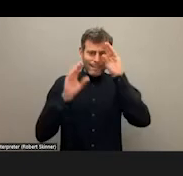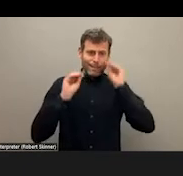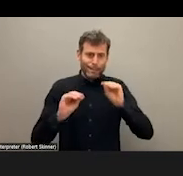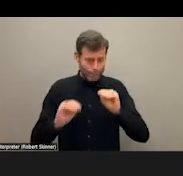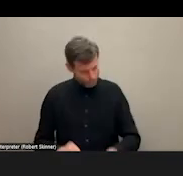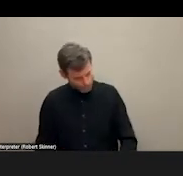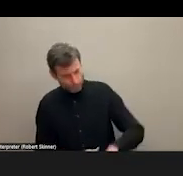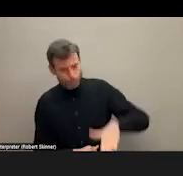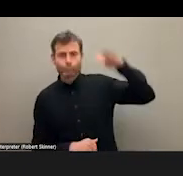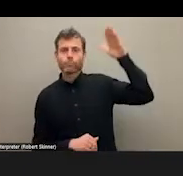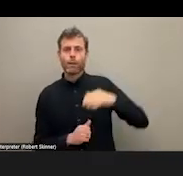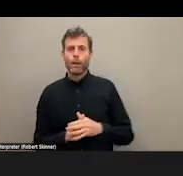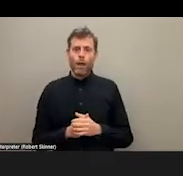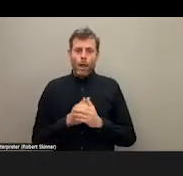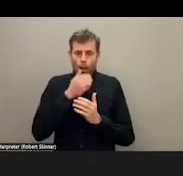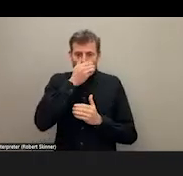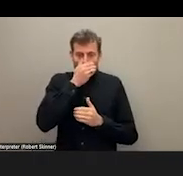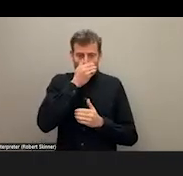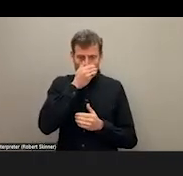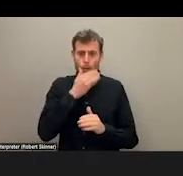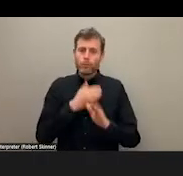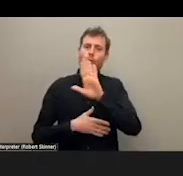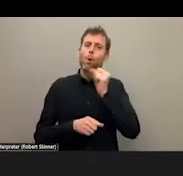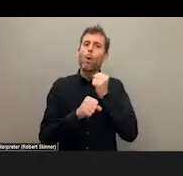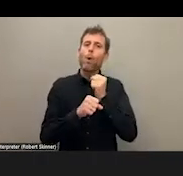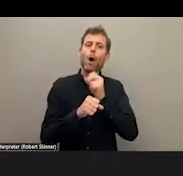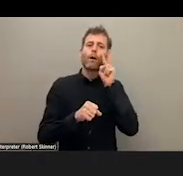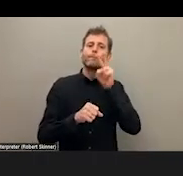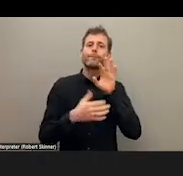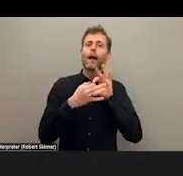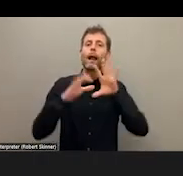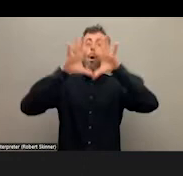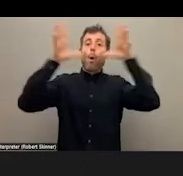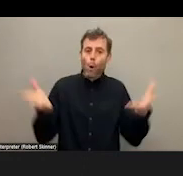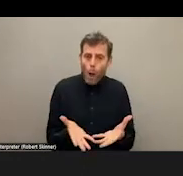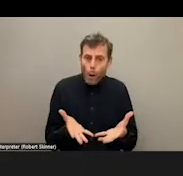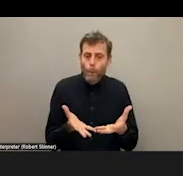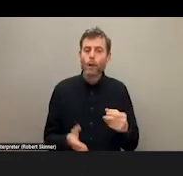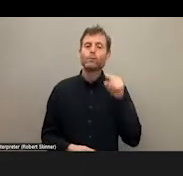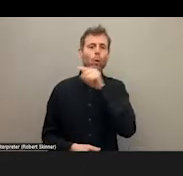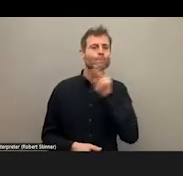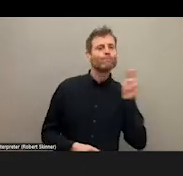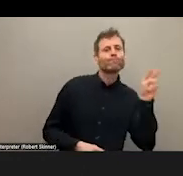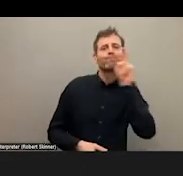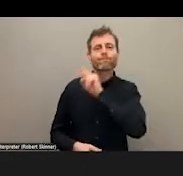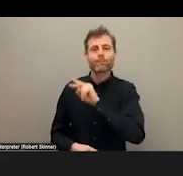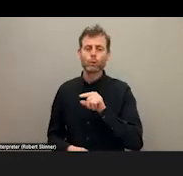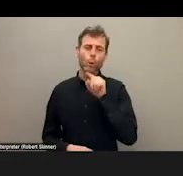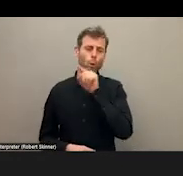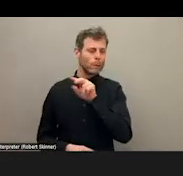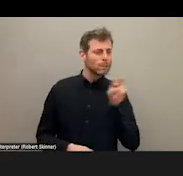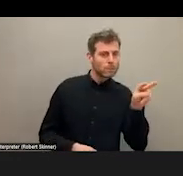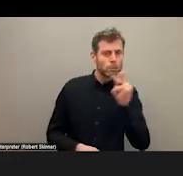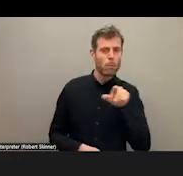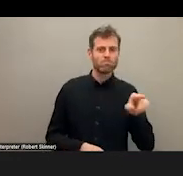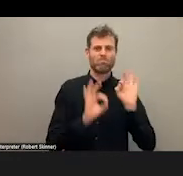more global perspective, it would be interesting to hear your thoughts on the key ingredients that need to be in place for ICT for learners with disabilities to